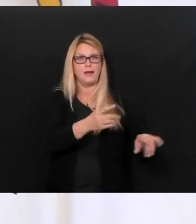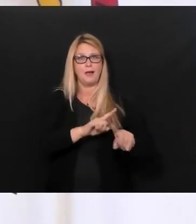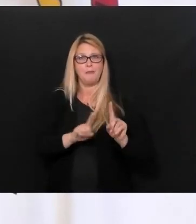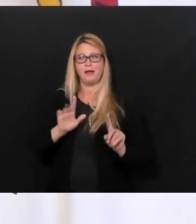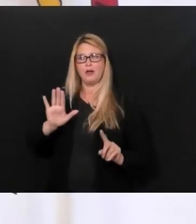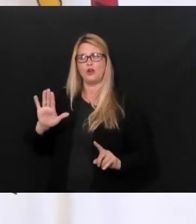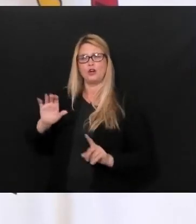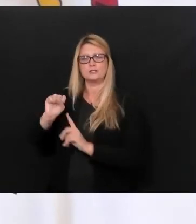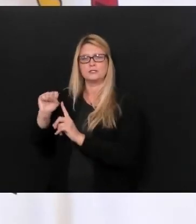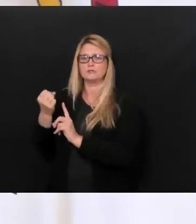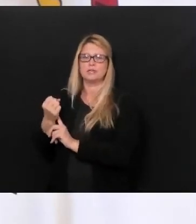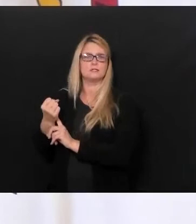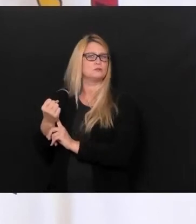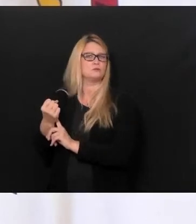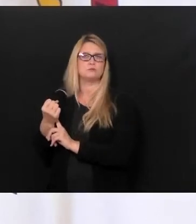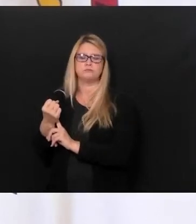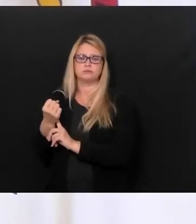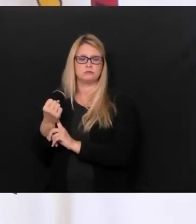this,